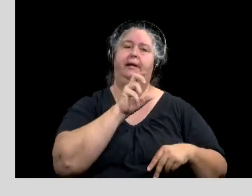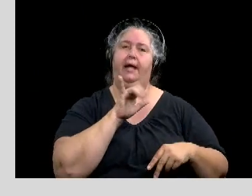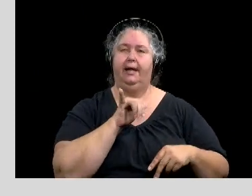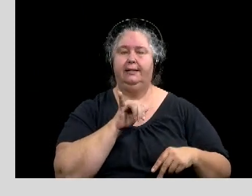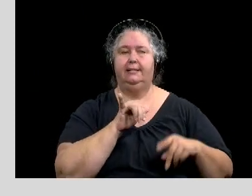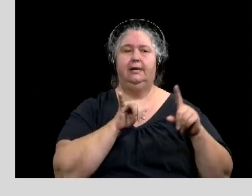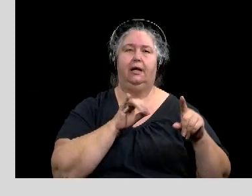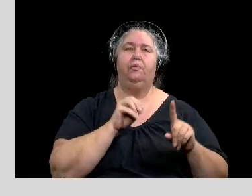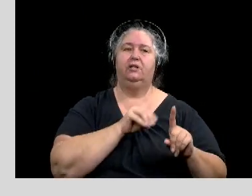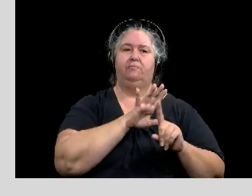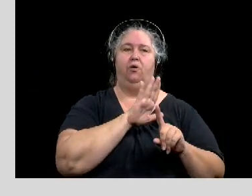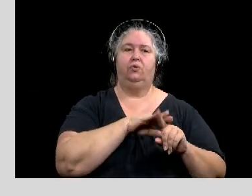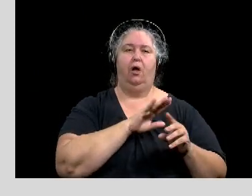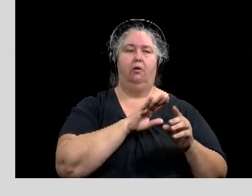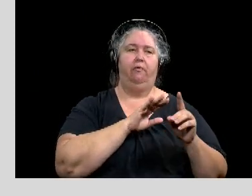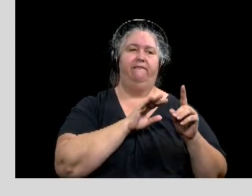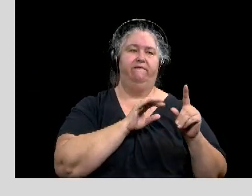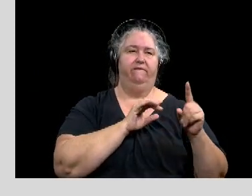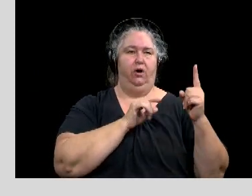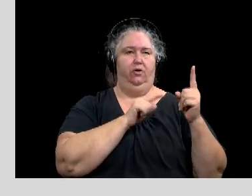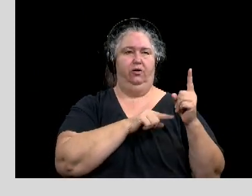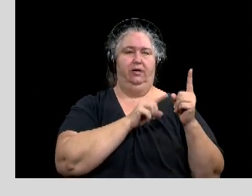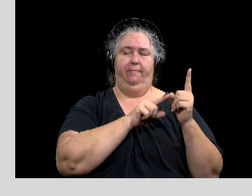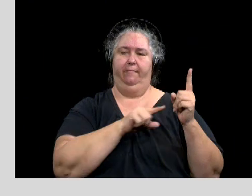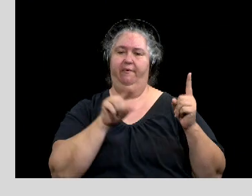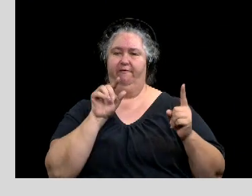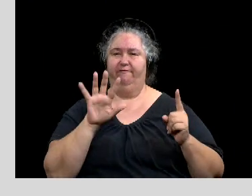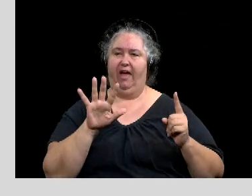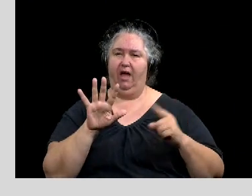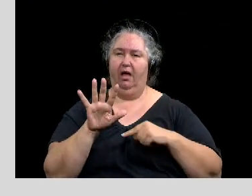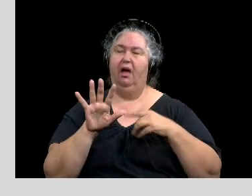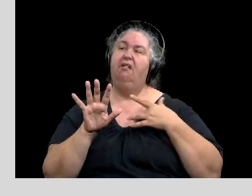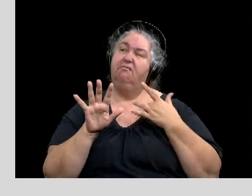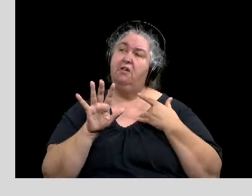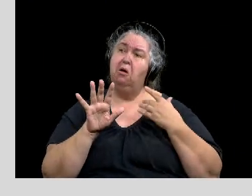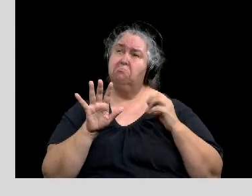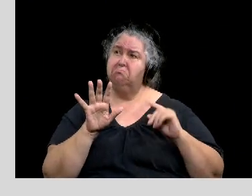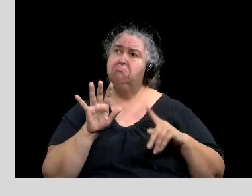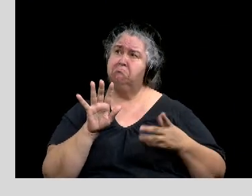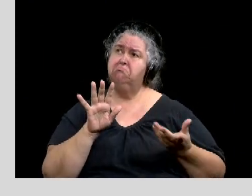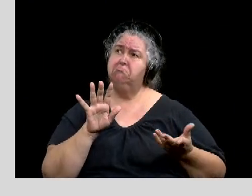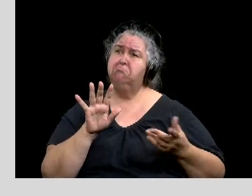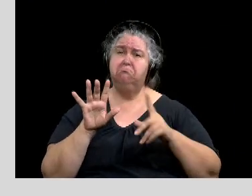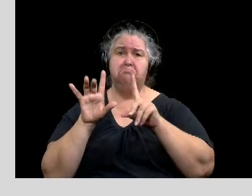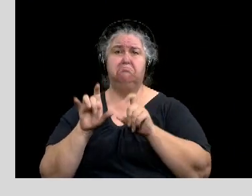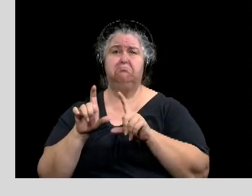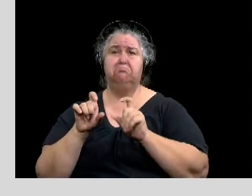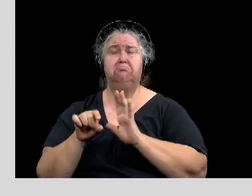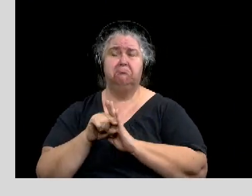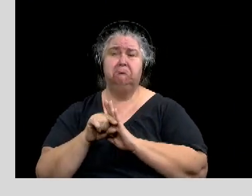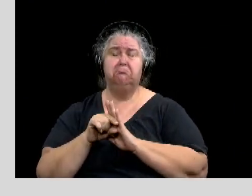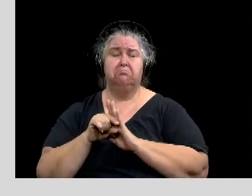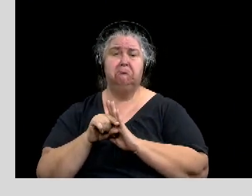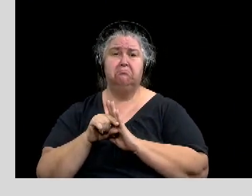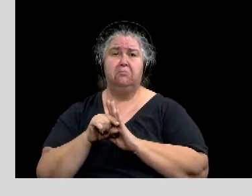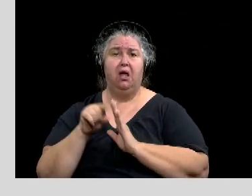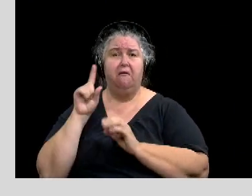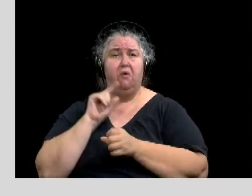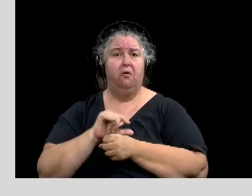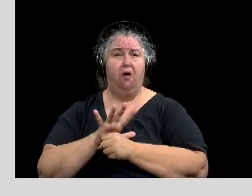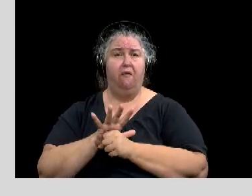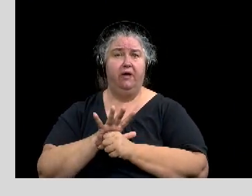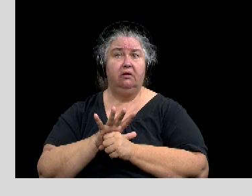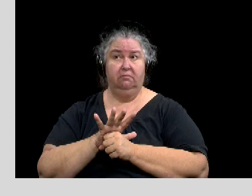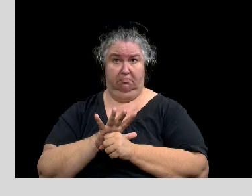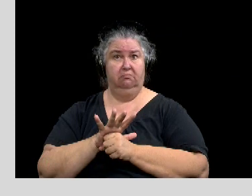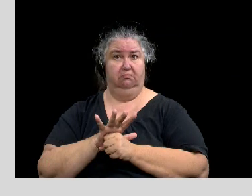COVID-19 on day 1. On day 5, Casey felt well and tested negative for COVID-19. Casey